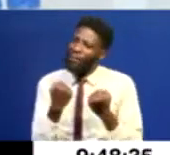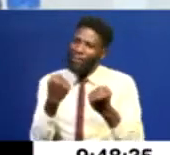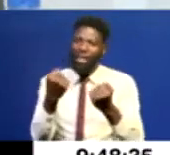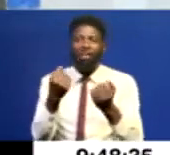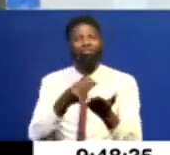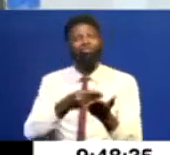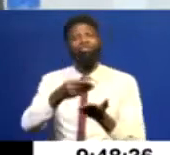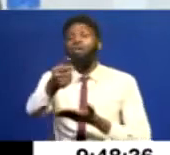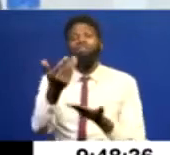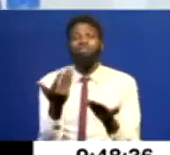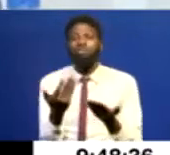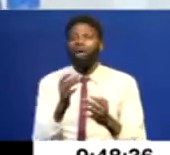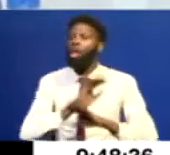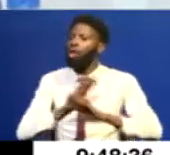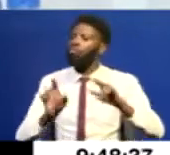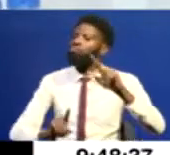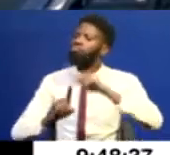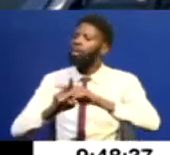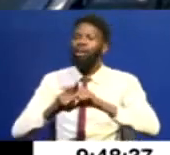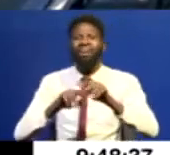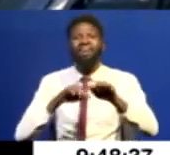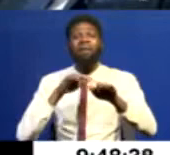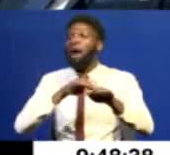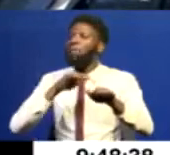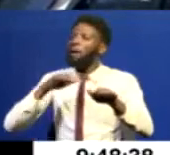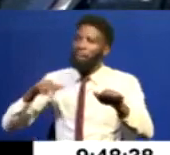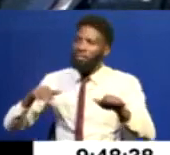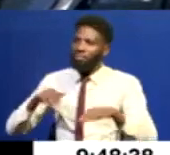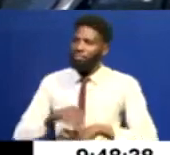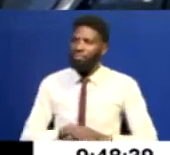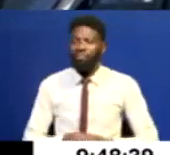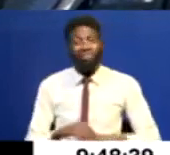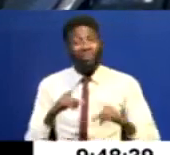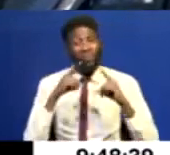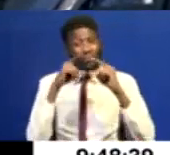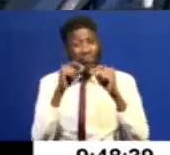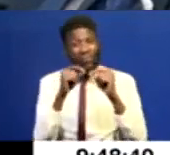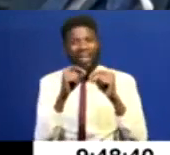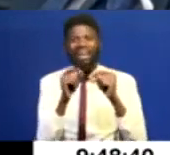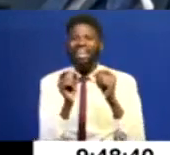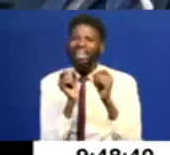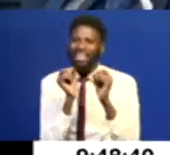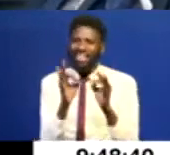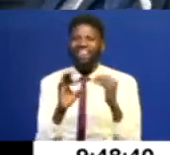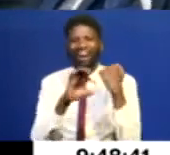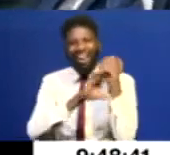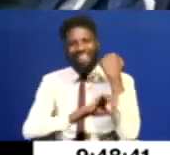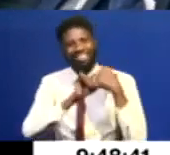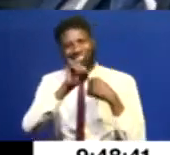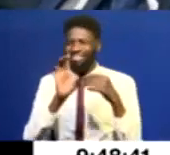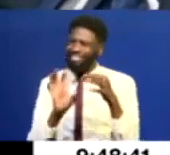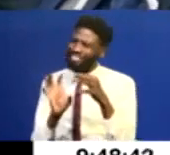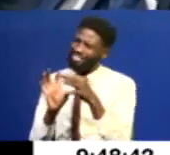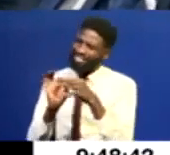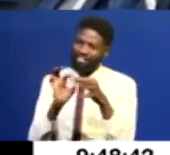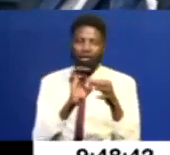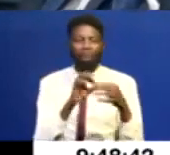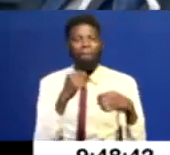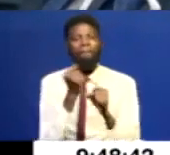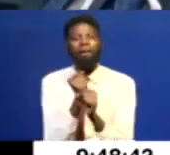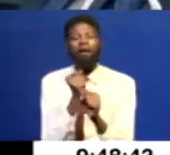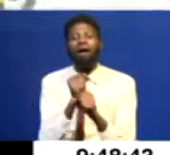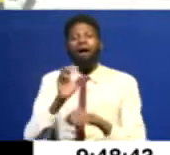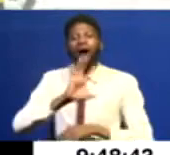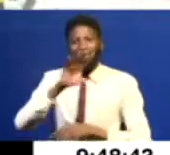this congestion that we have. They say seamless connectivity among the countries will increase intra-Africa